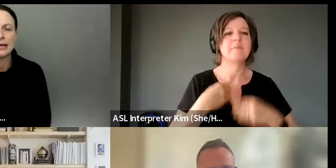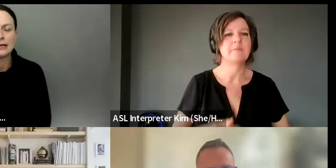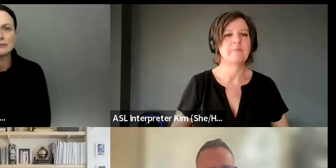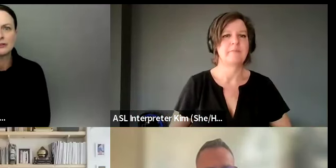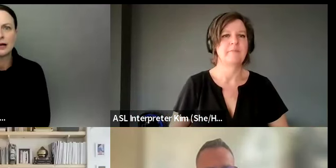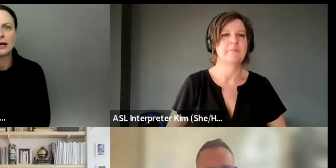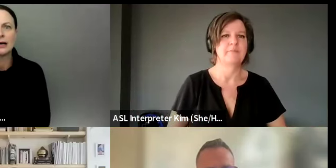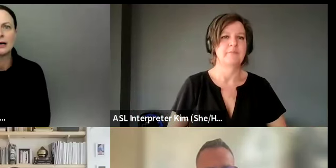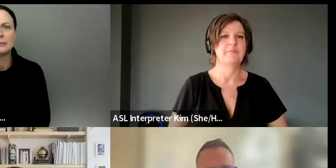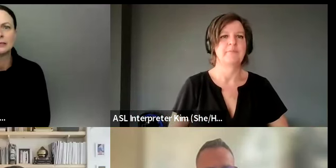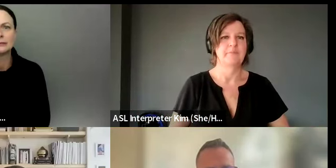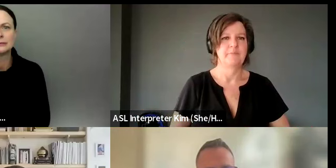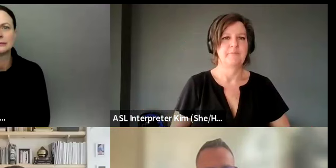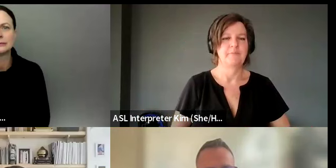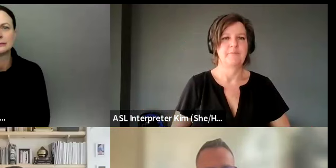cloud native.